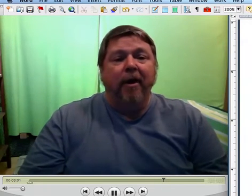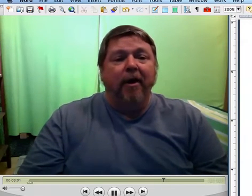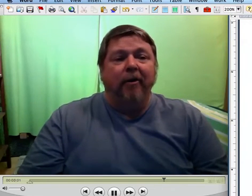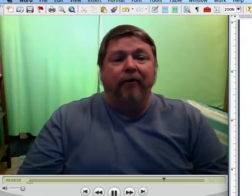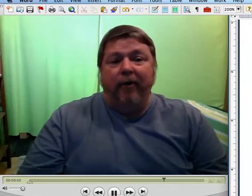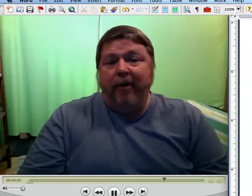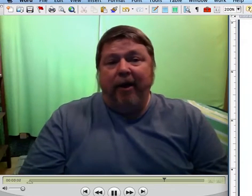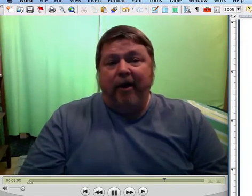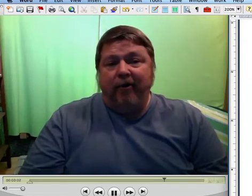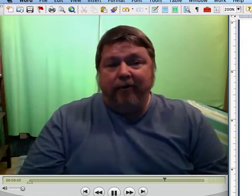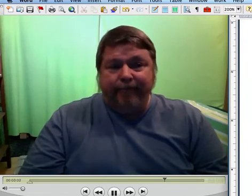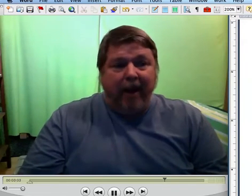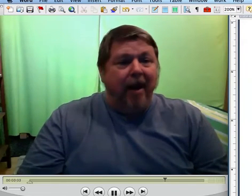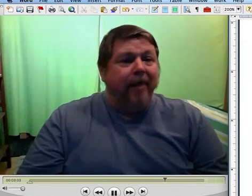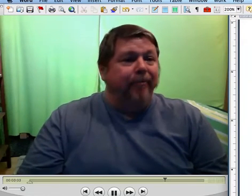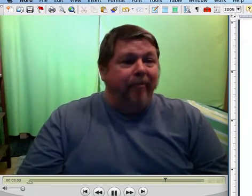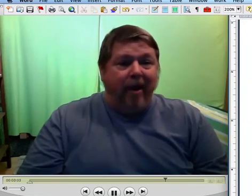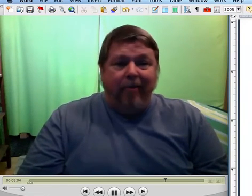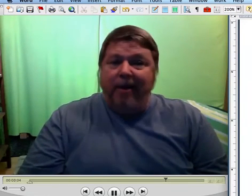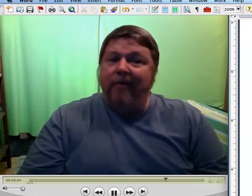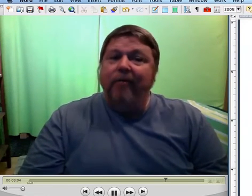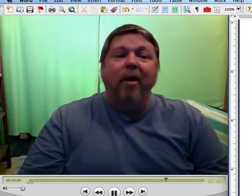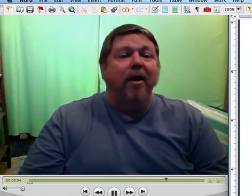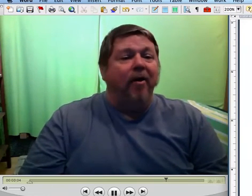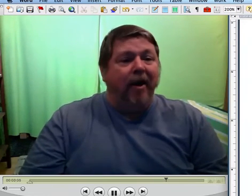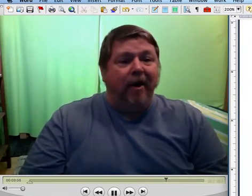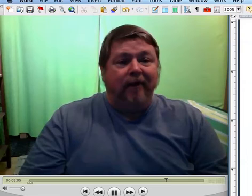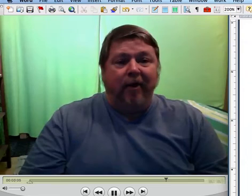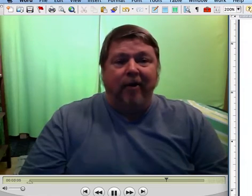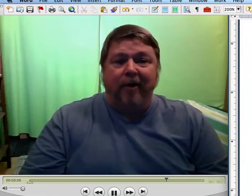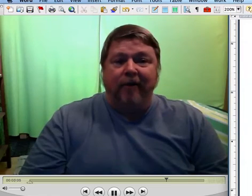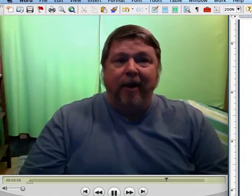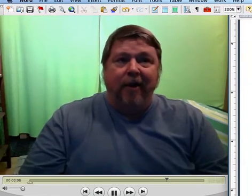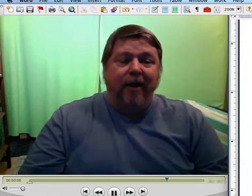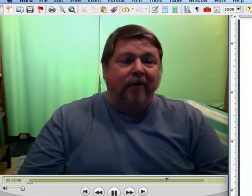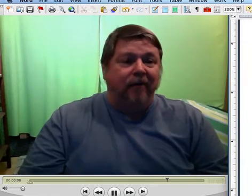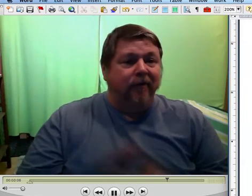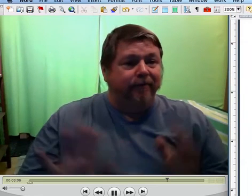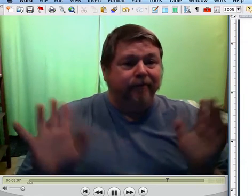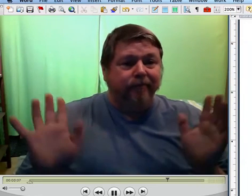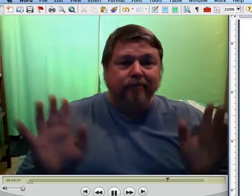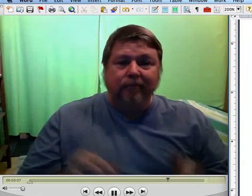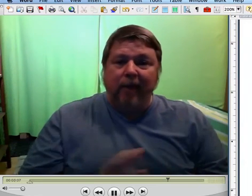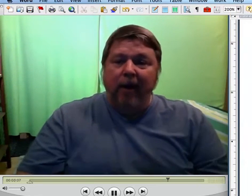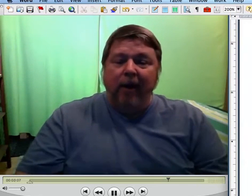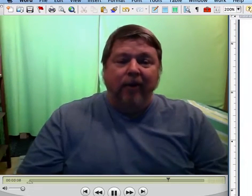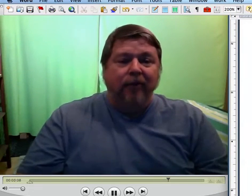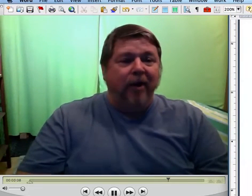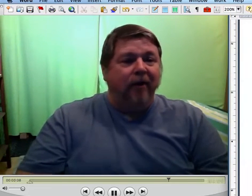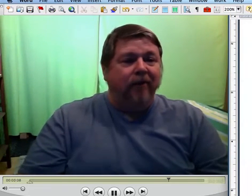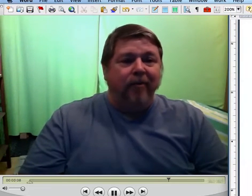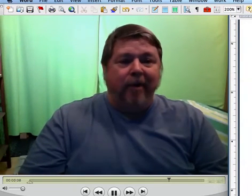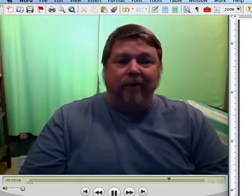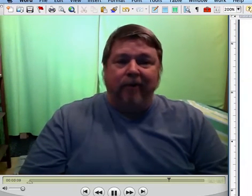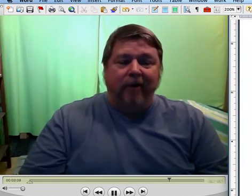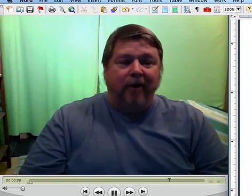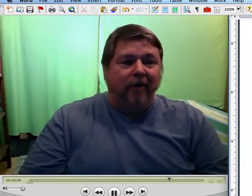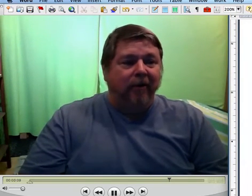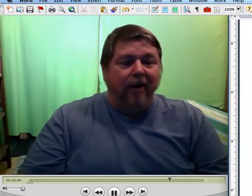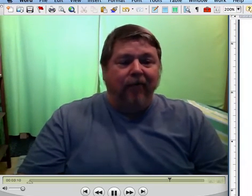adult who's fluent in English, maybe doesn't want to know ASL because that's just too